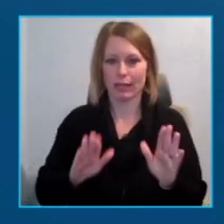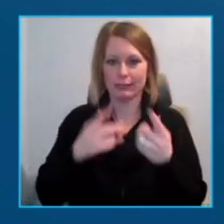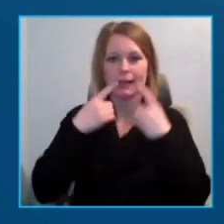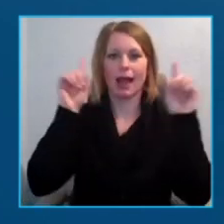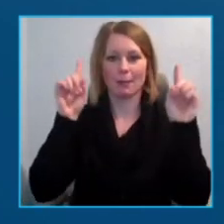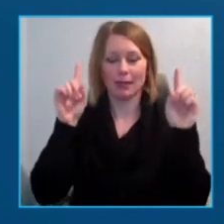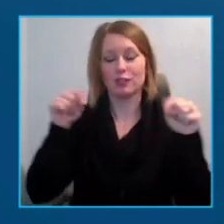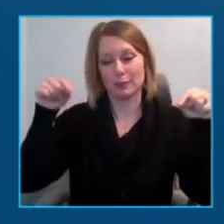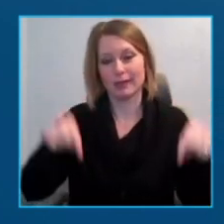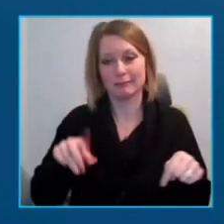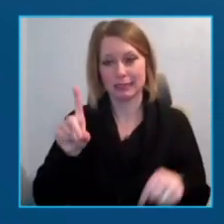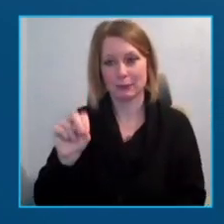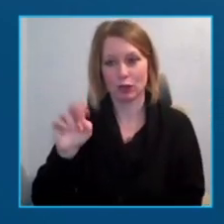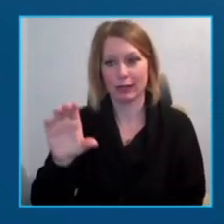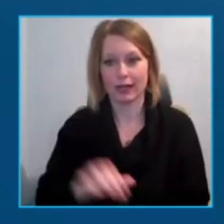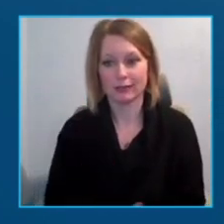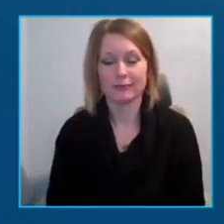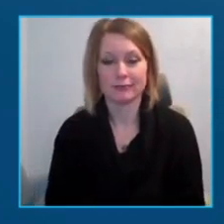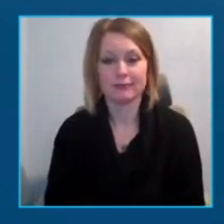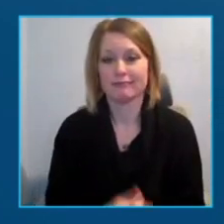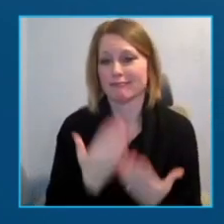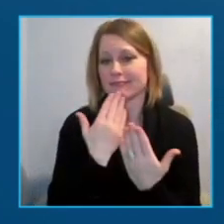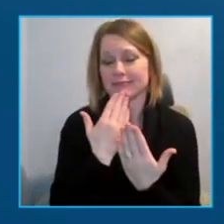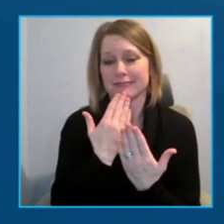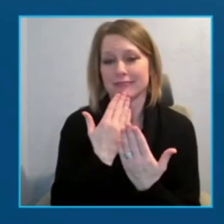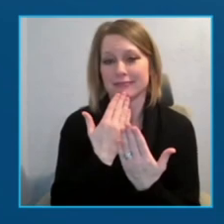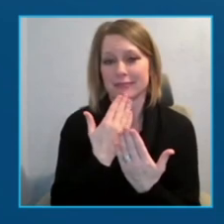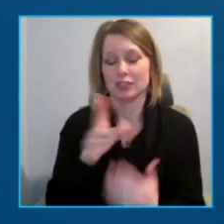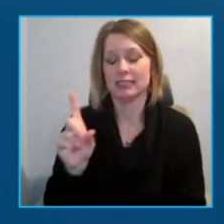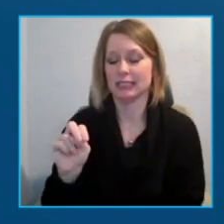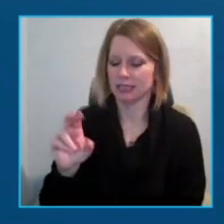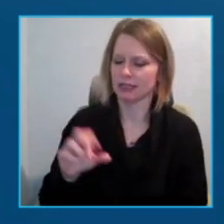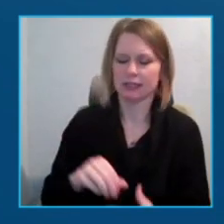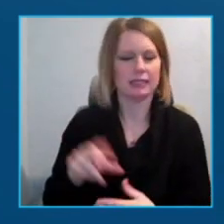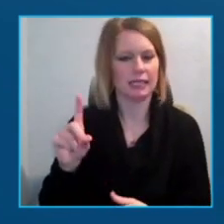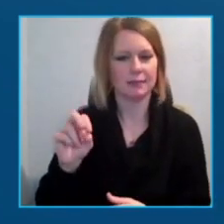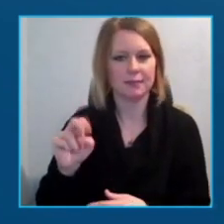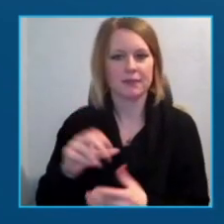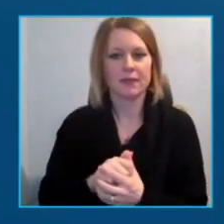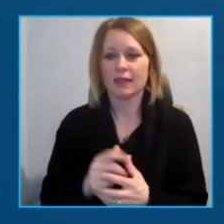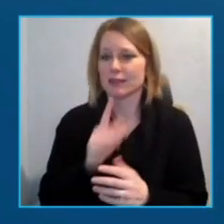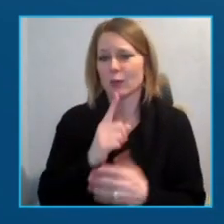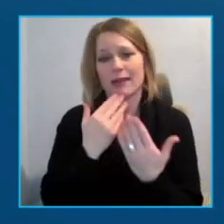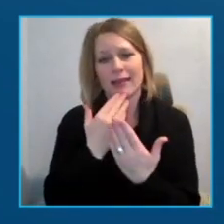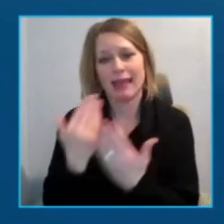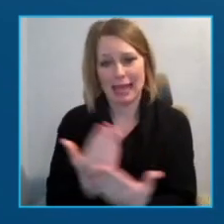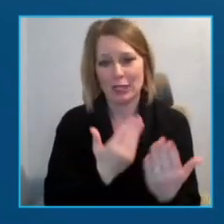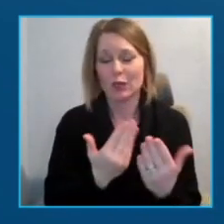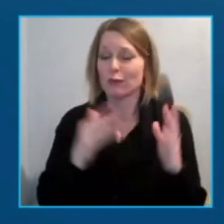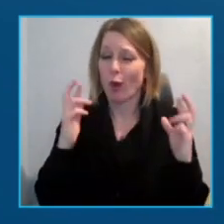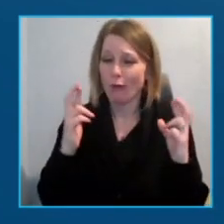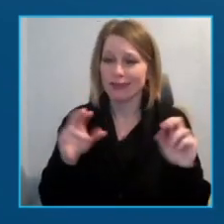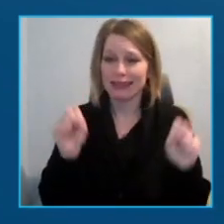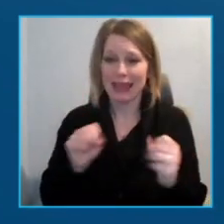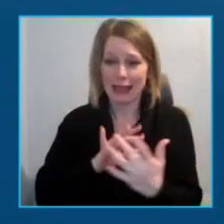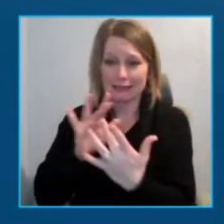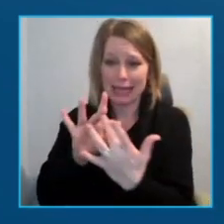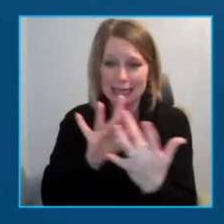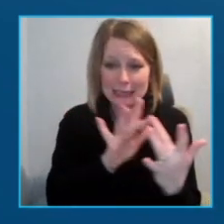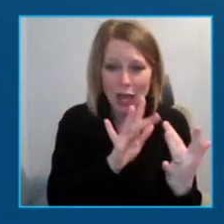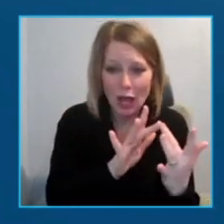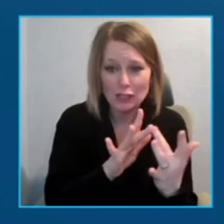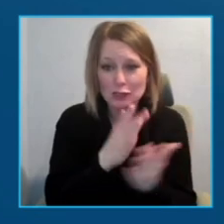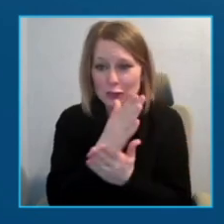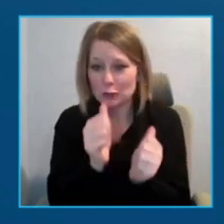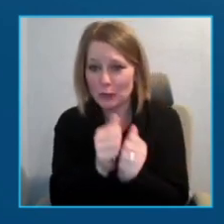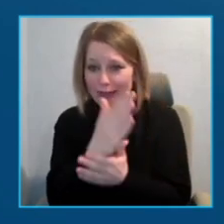I can't thank you enough. I've been so glad to get to know all of you, and I hope we can stay in touch, but I'll hold you all close as we do in